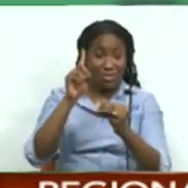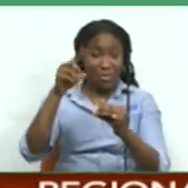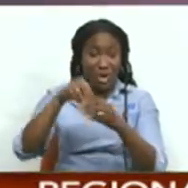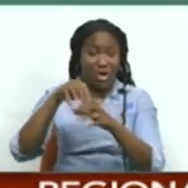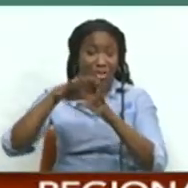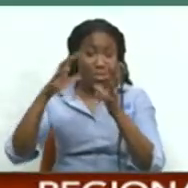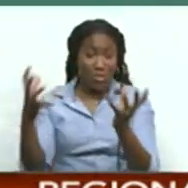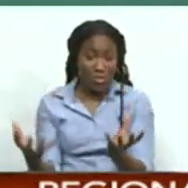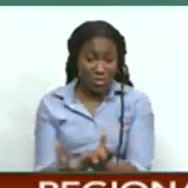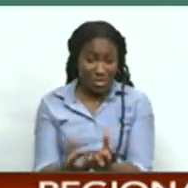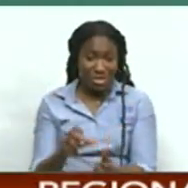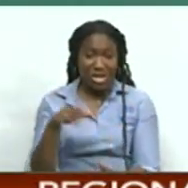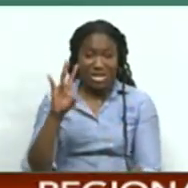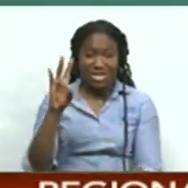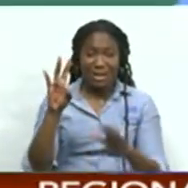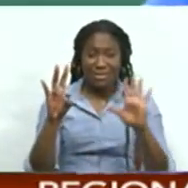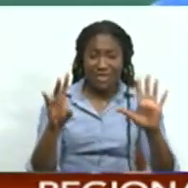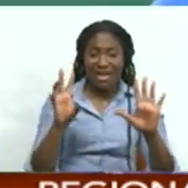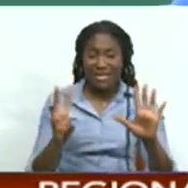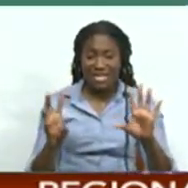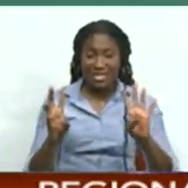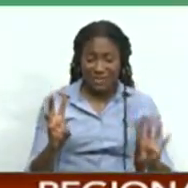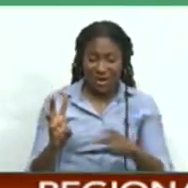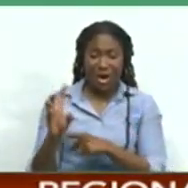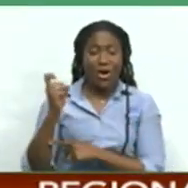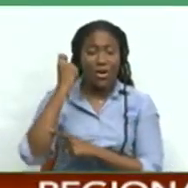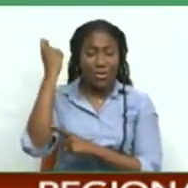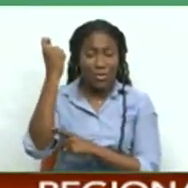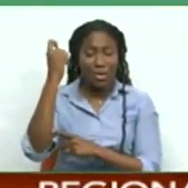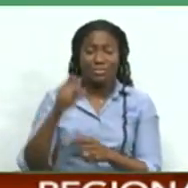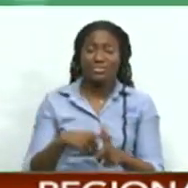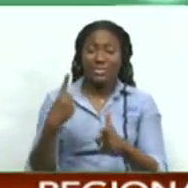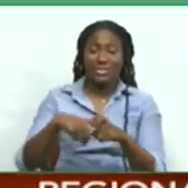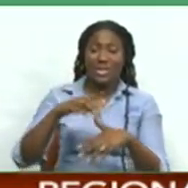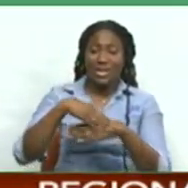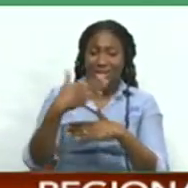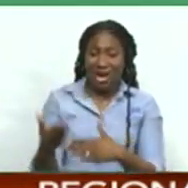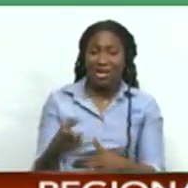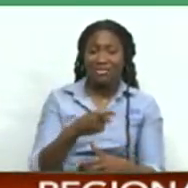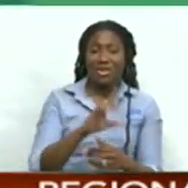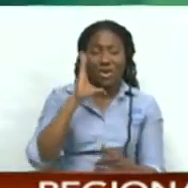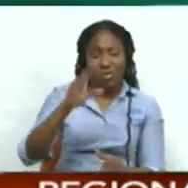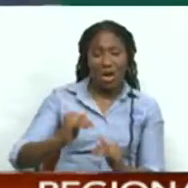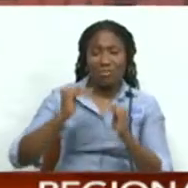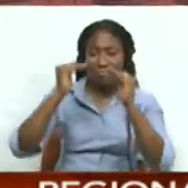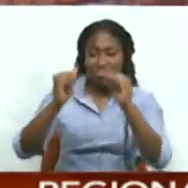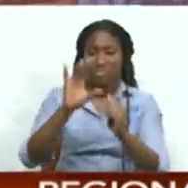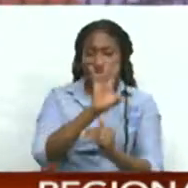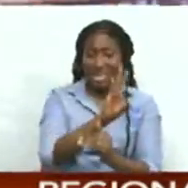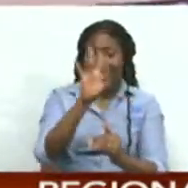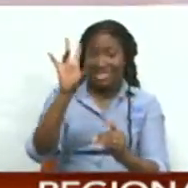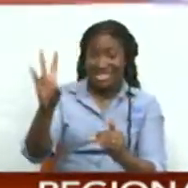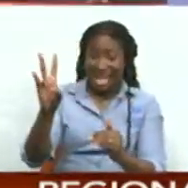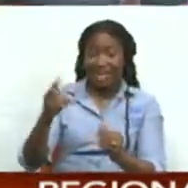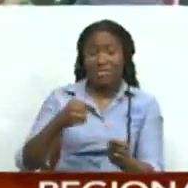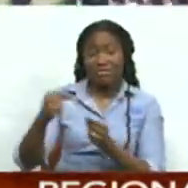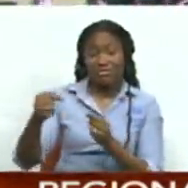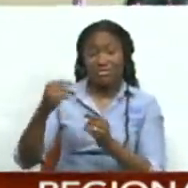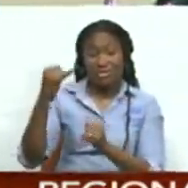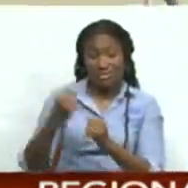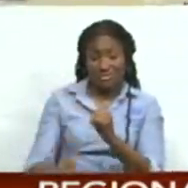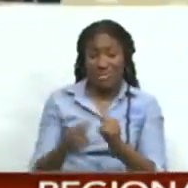a 7-5, 6-4 win. The Serb is through to a men's record 77th semi-final at ATP 1000 events. Nadal has made